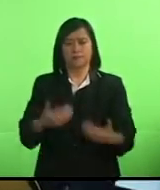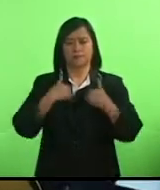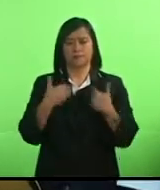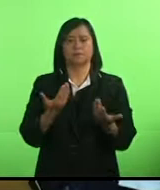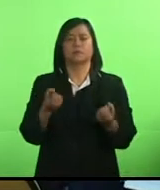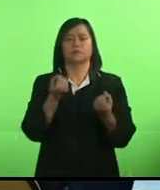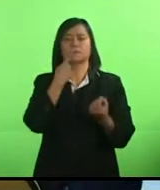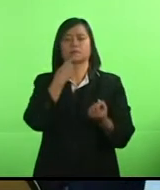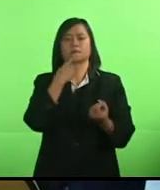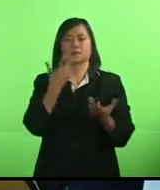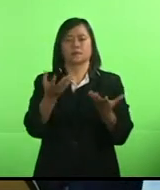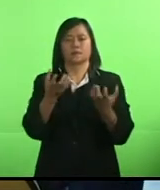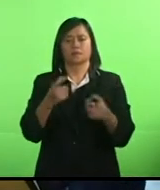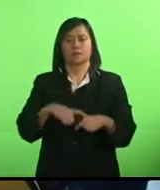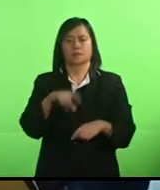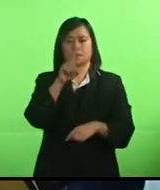How many without?